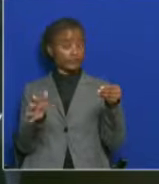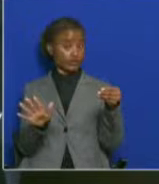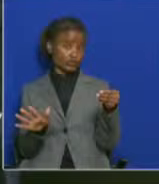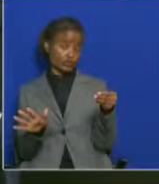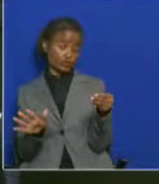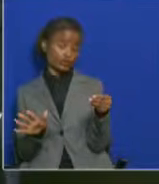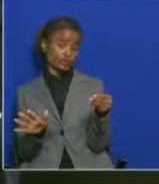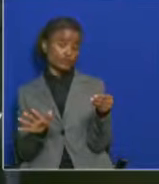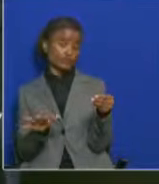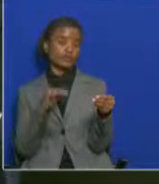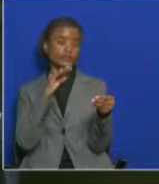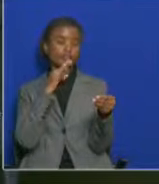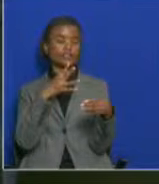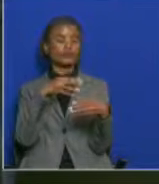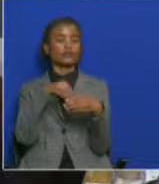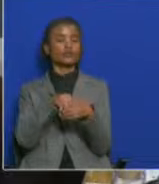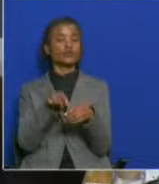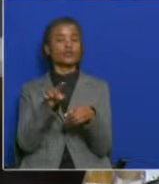industry-obtained